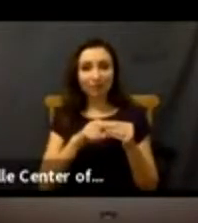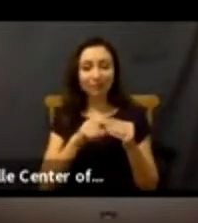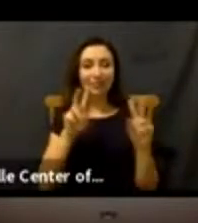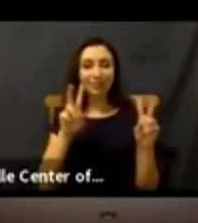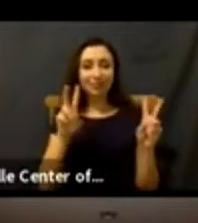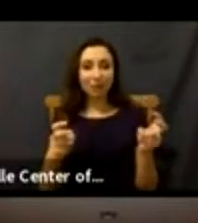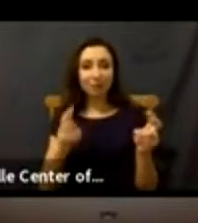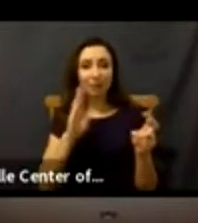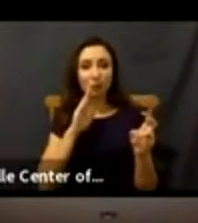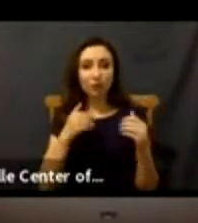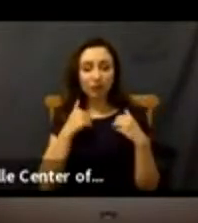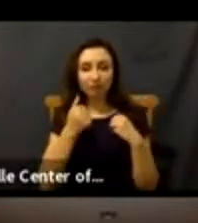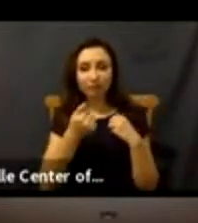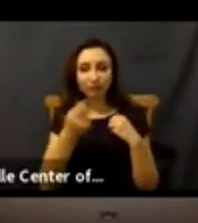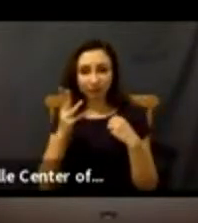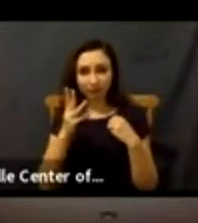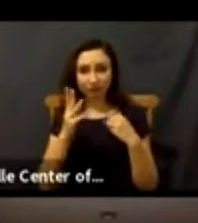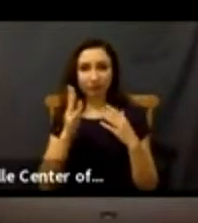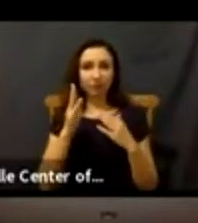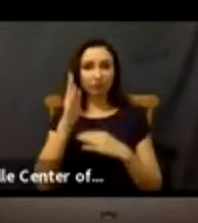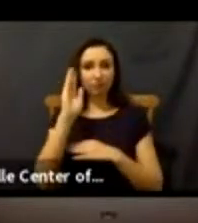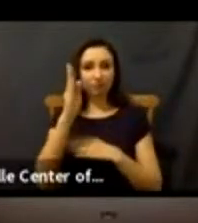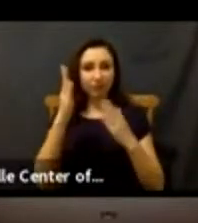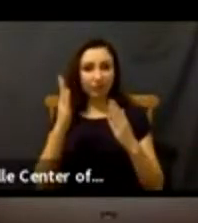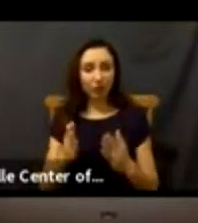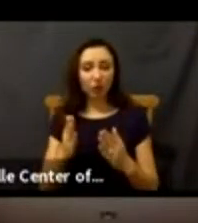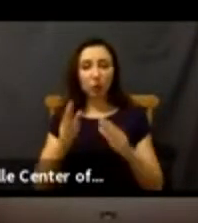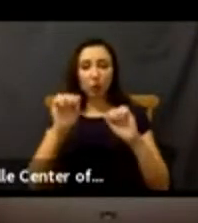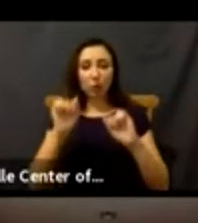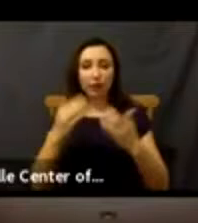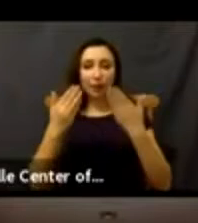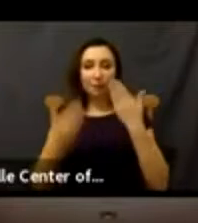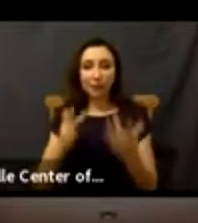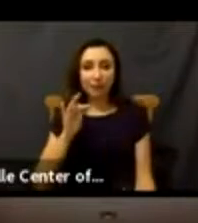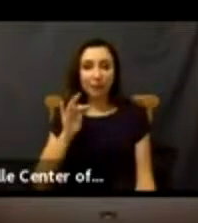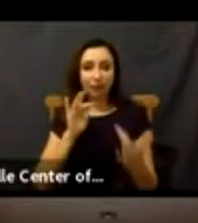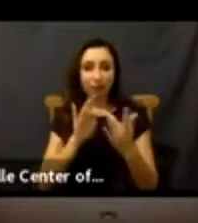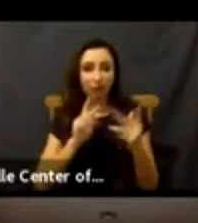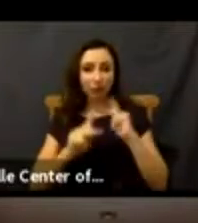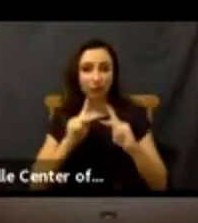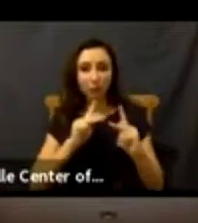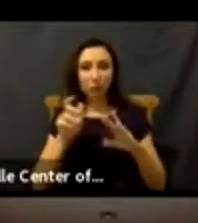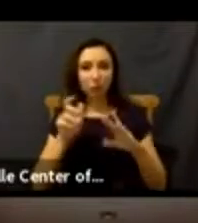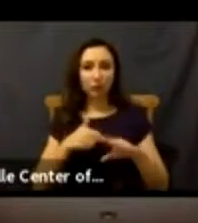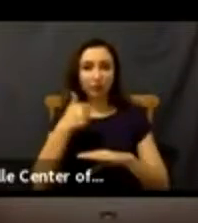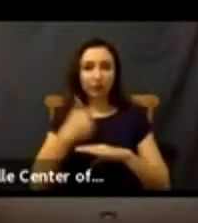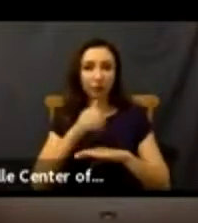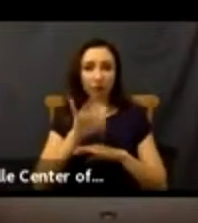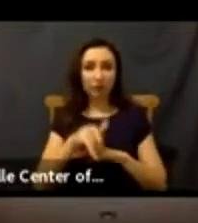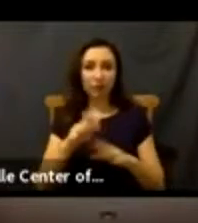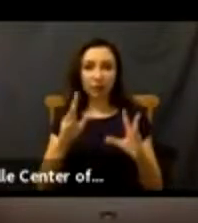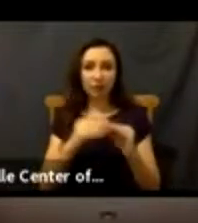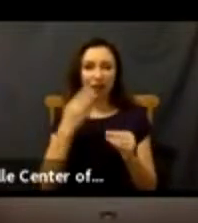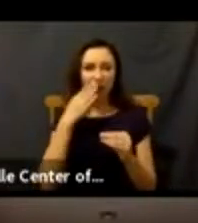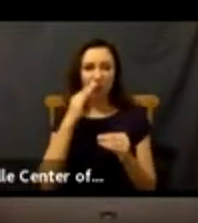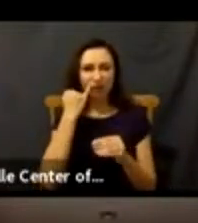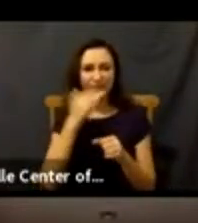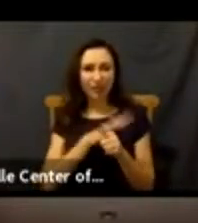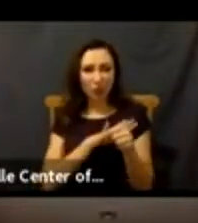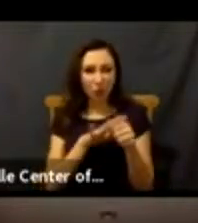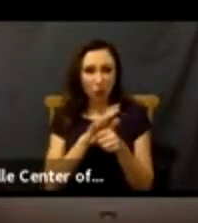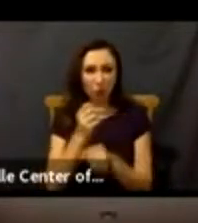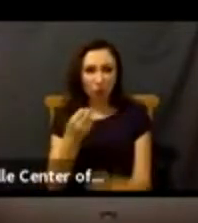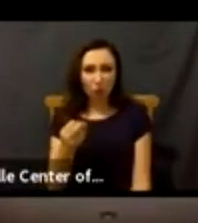speakers. So we can maybe reach out to the folks that are organizing that. I'm not sure. I can't remember if it's local speakers